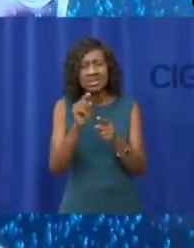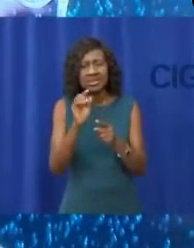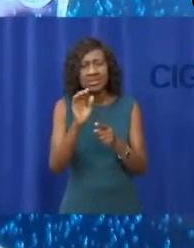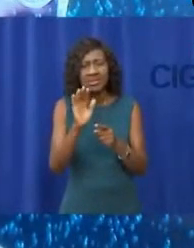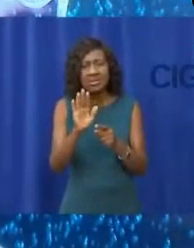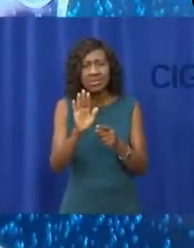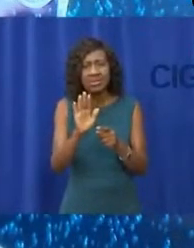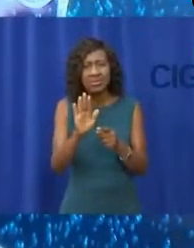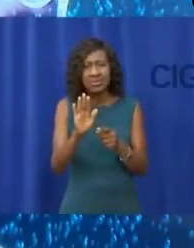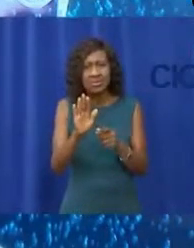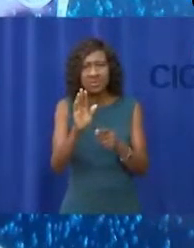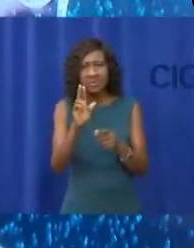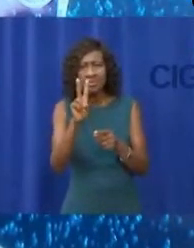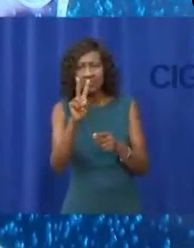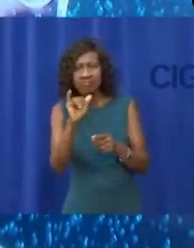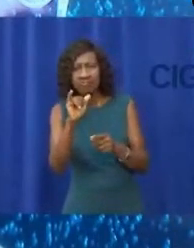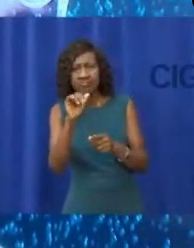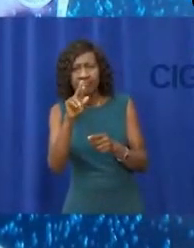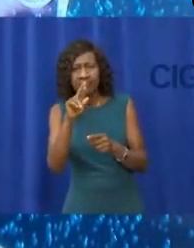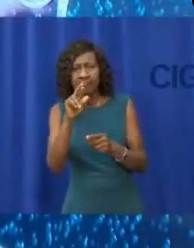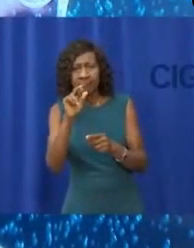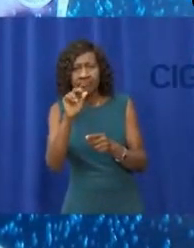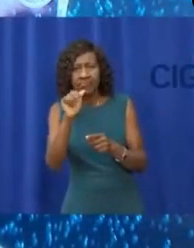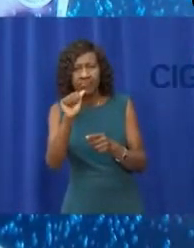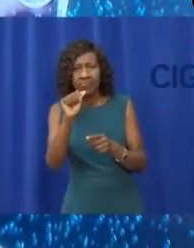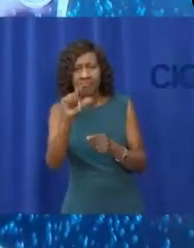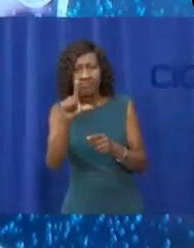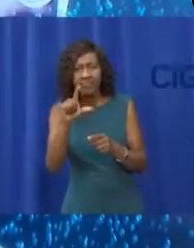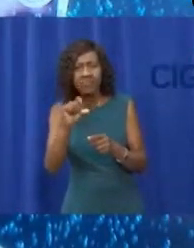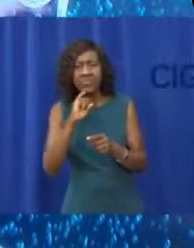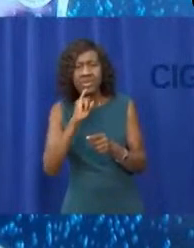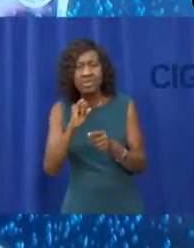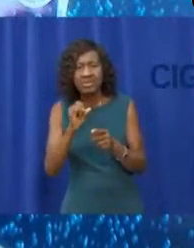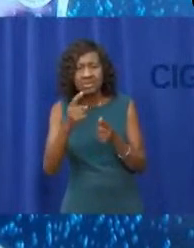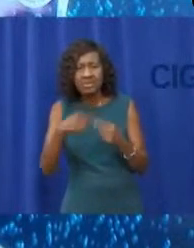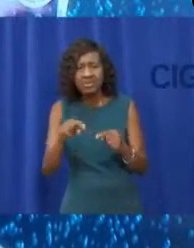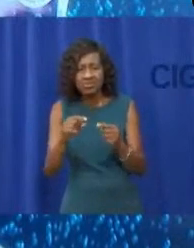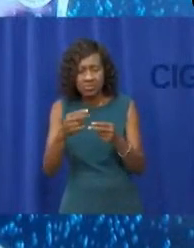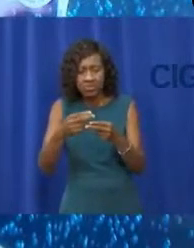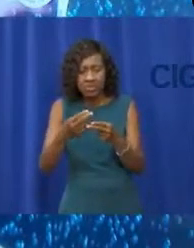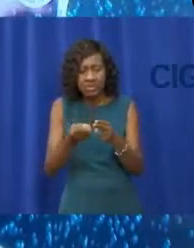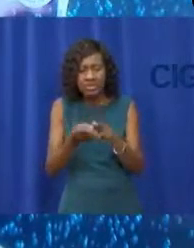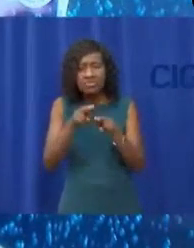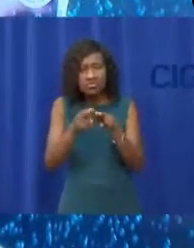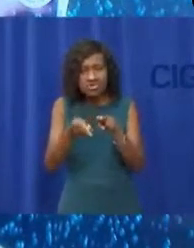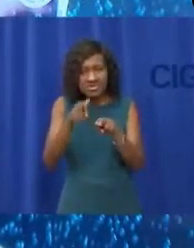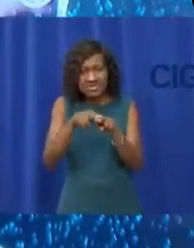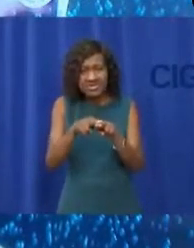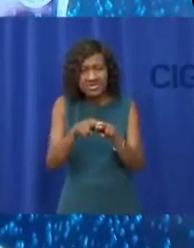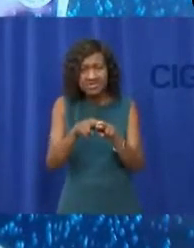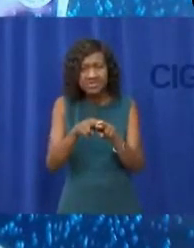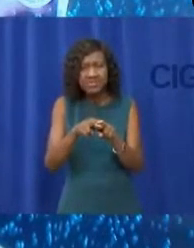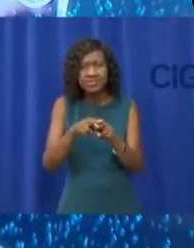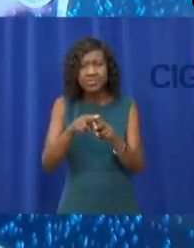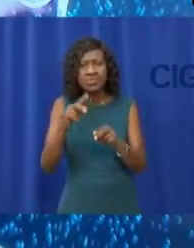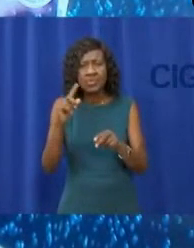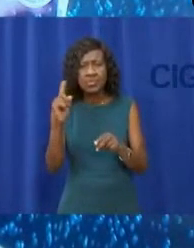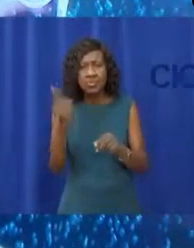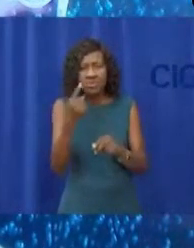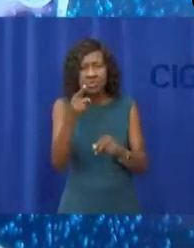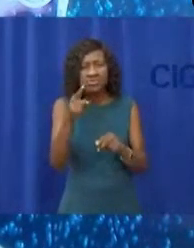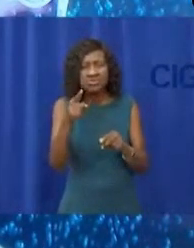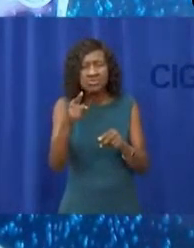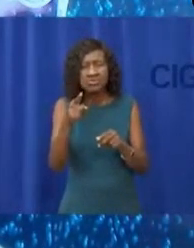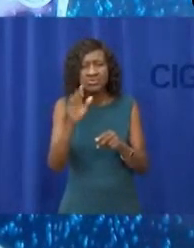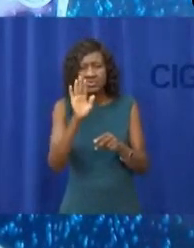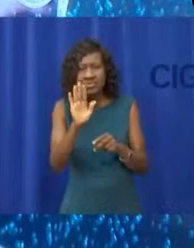counting the number of viral copies in the sample that's taken from your airways, and that's how it works. Once you have got over the infection,